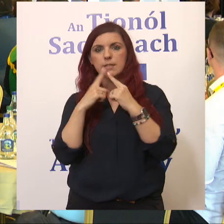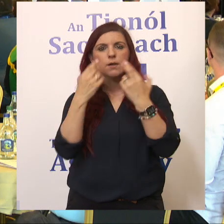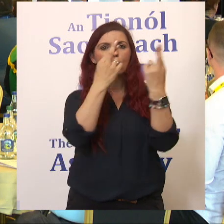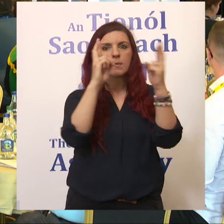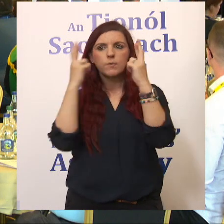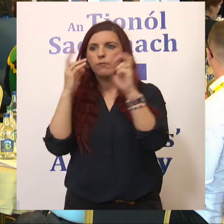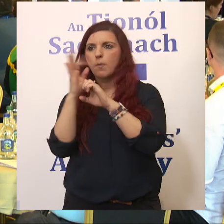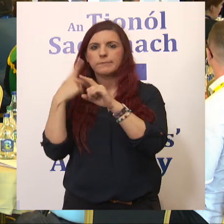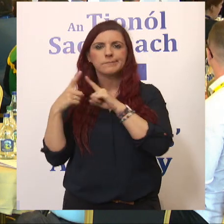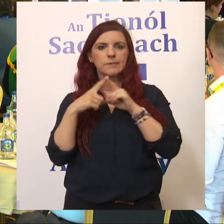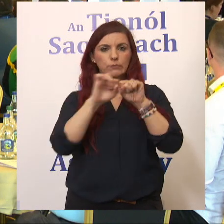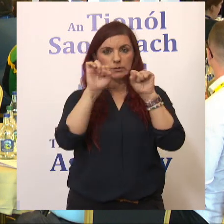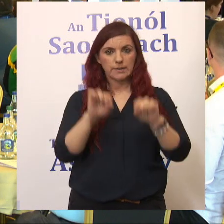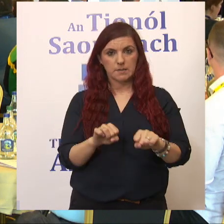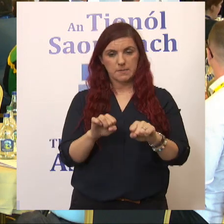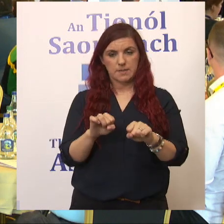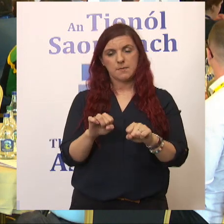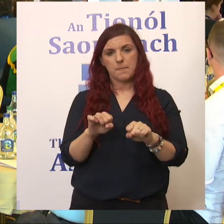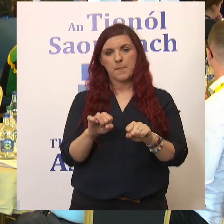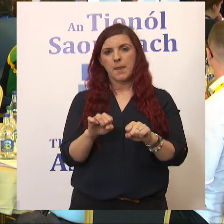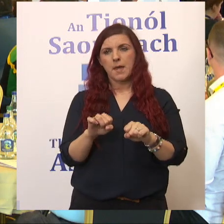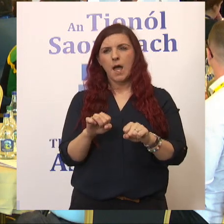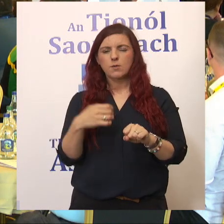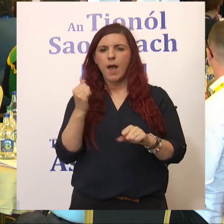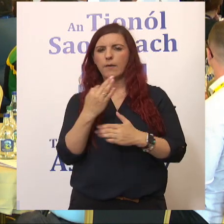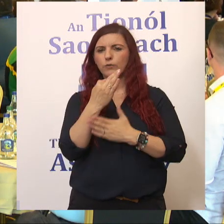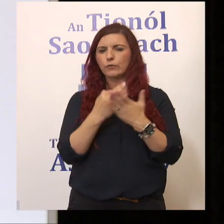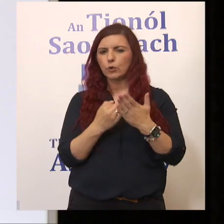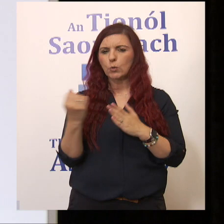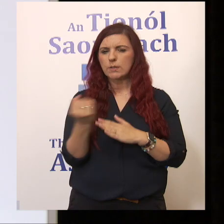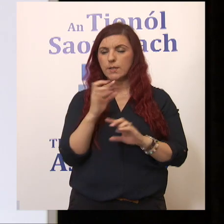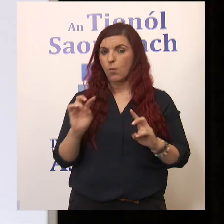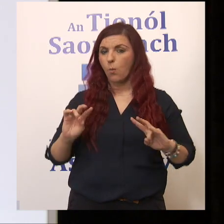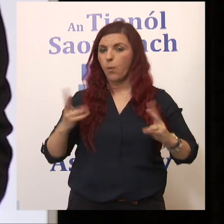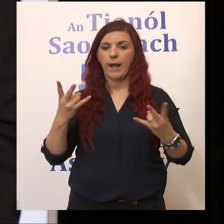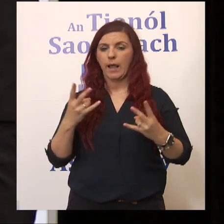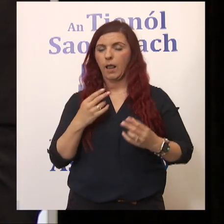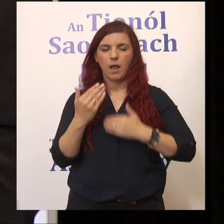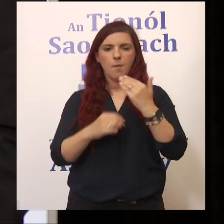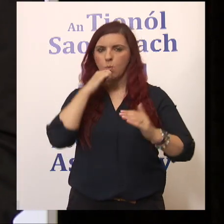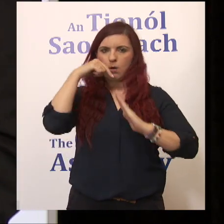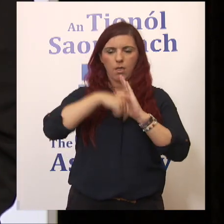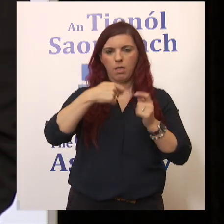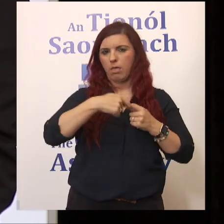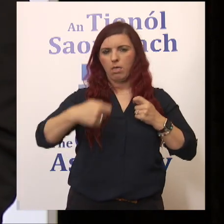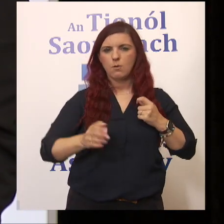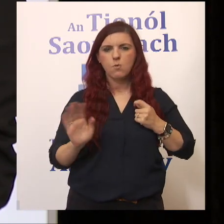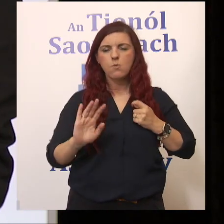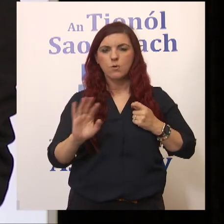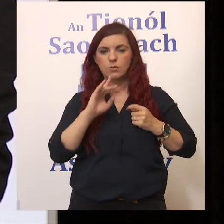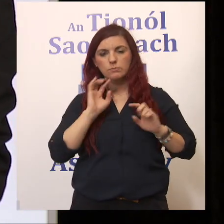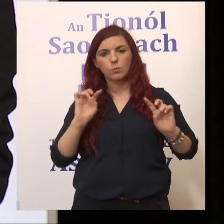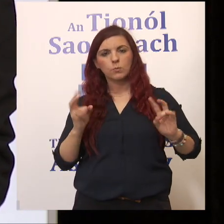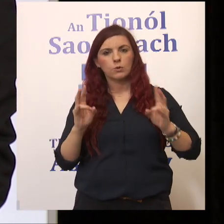different systems last time round. I just have a couple of slides very quickly I'm going to run through, and I'm not going to dwell on these, but just giving a